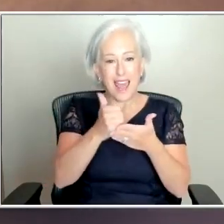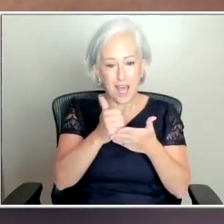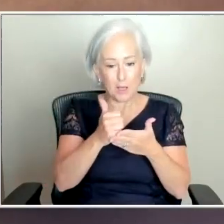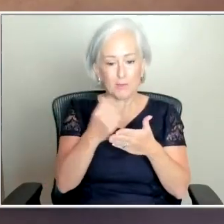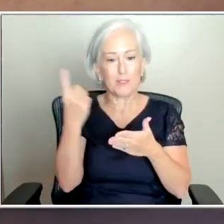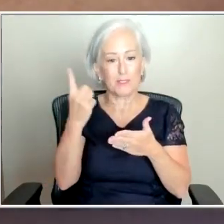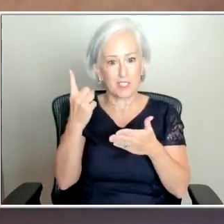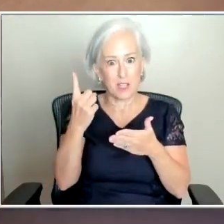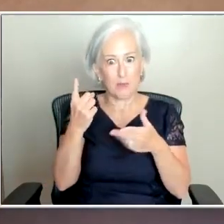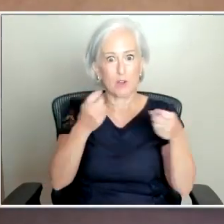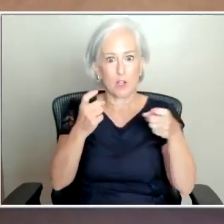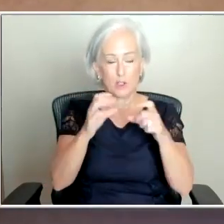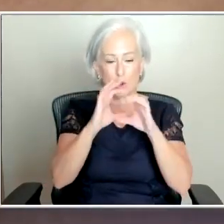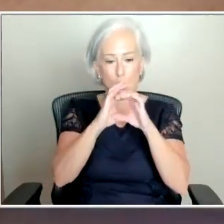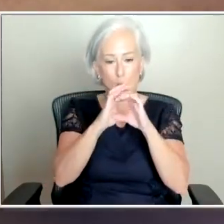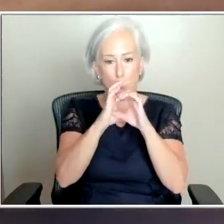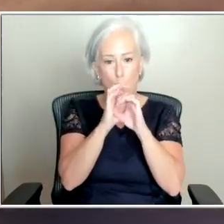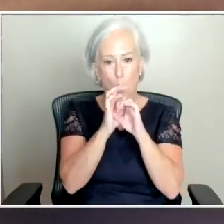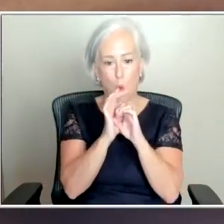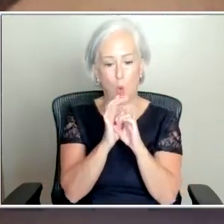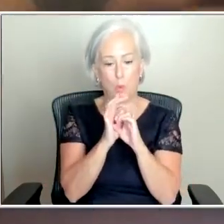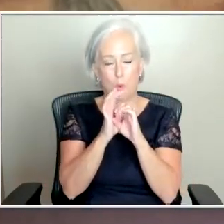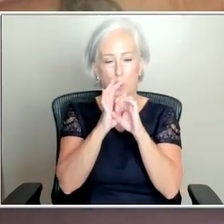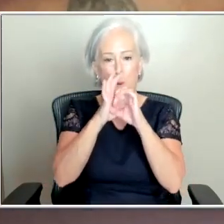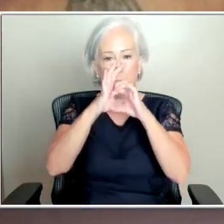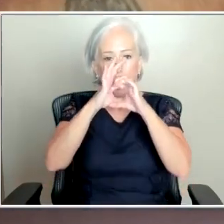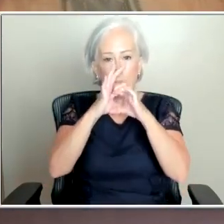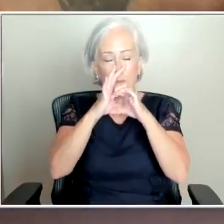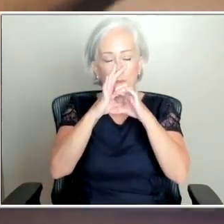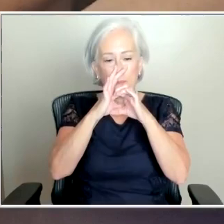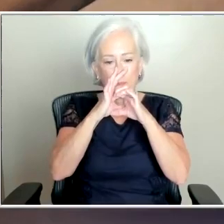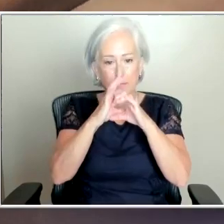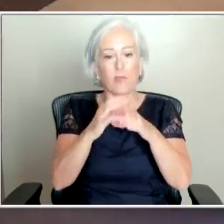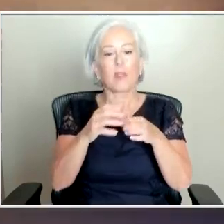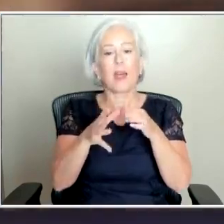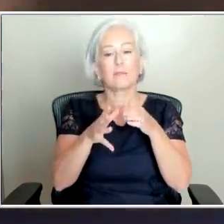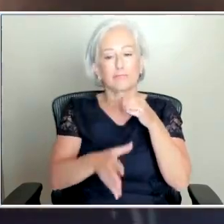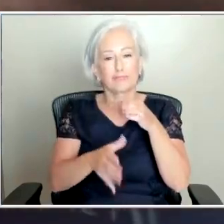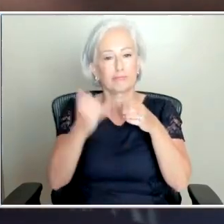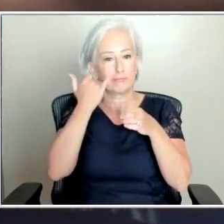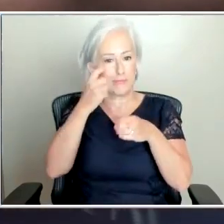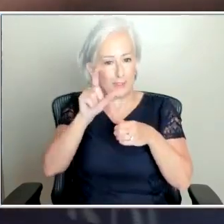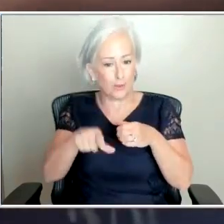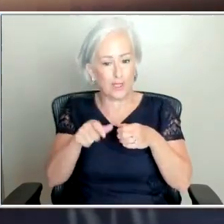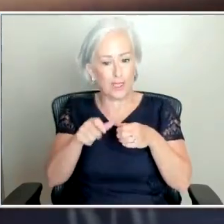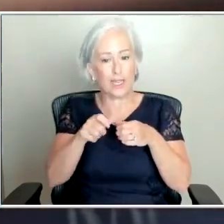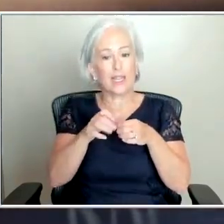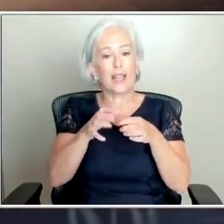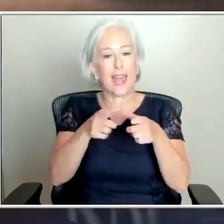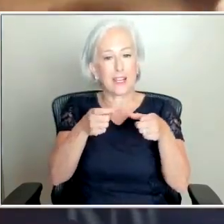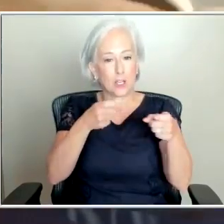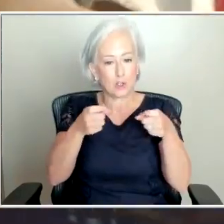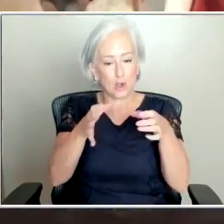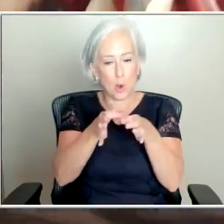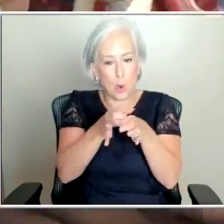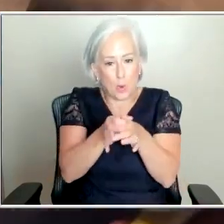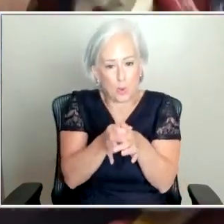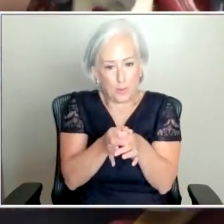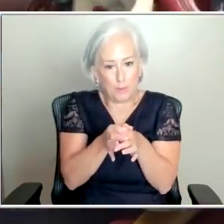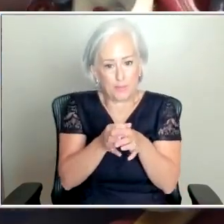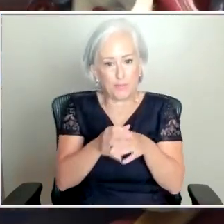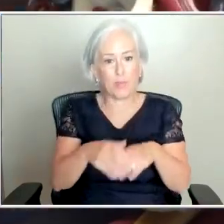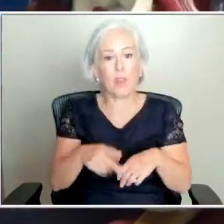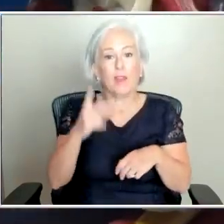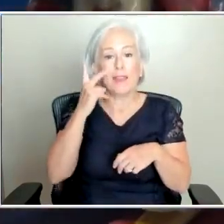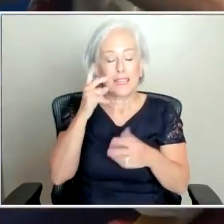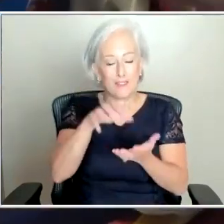urine and feces and then release it when needed. These deeper muscles you can actually see a little bit easier if we separate. Oh, get